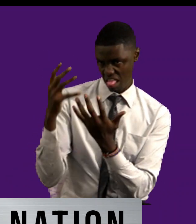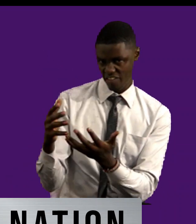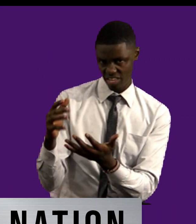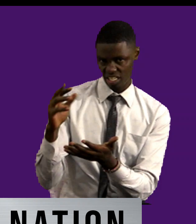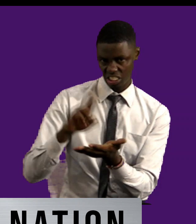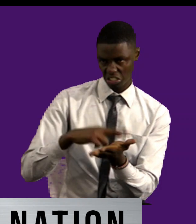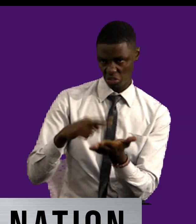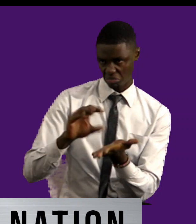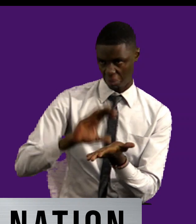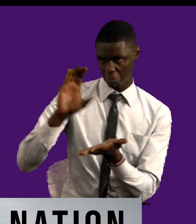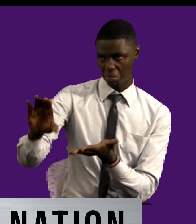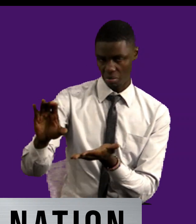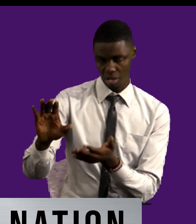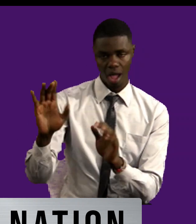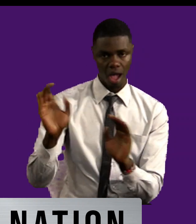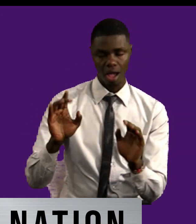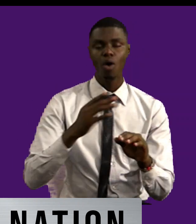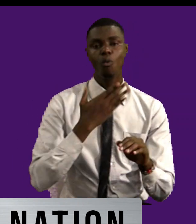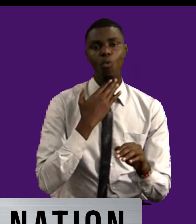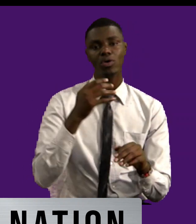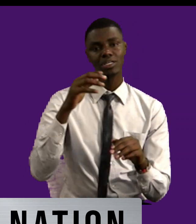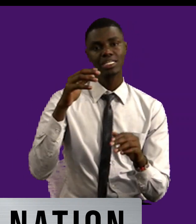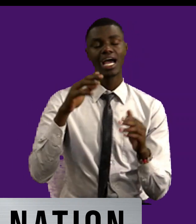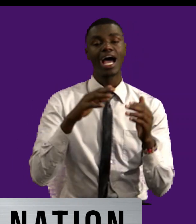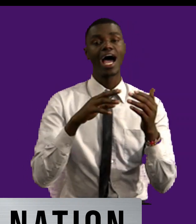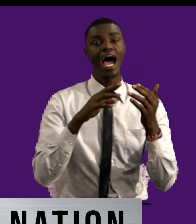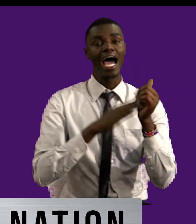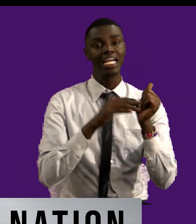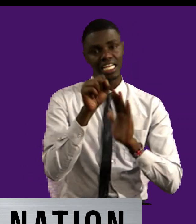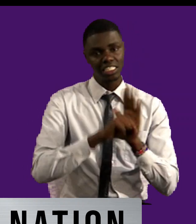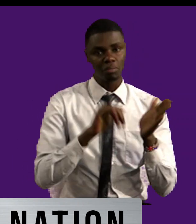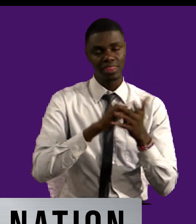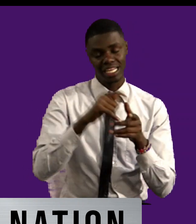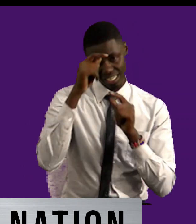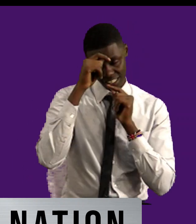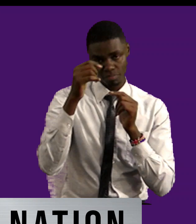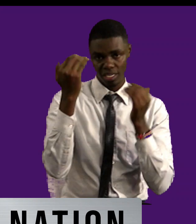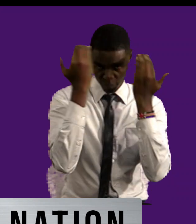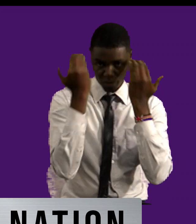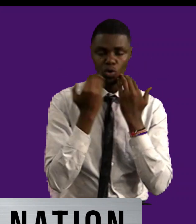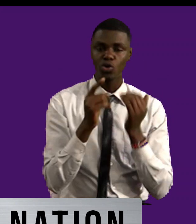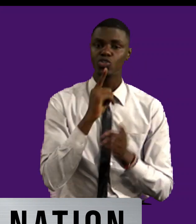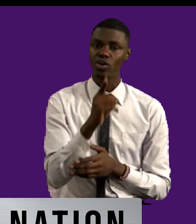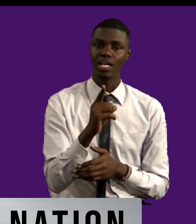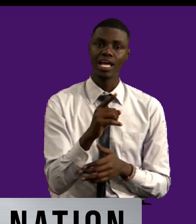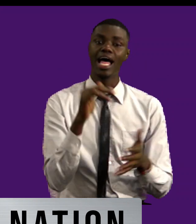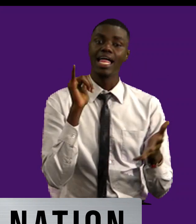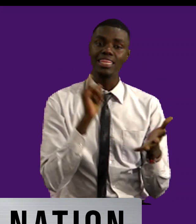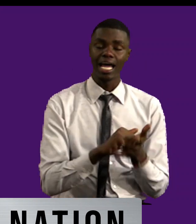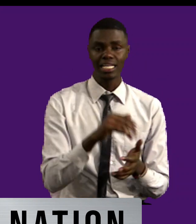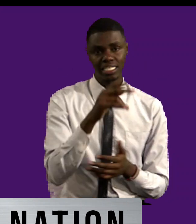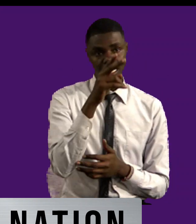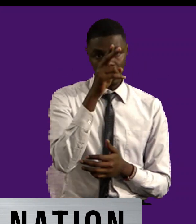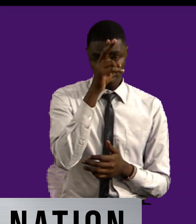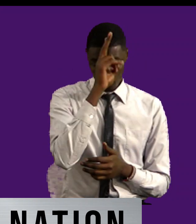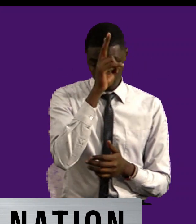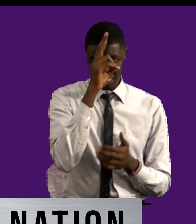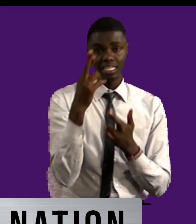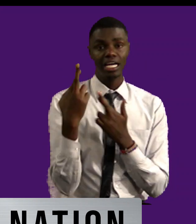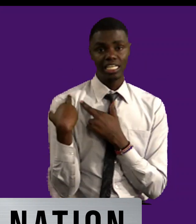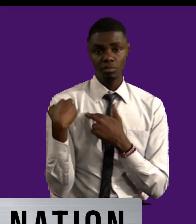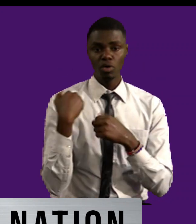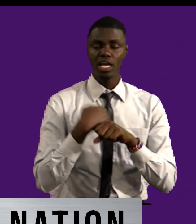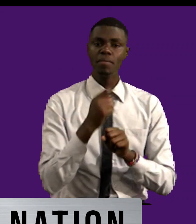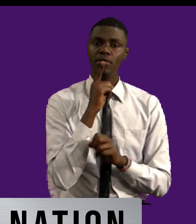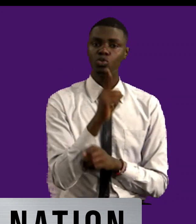that will respect court orders. We want a leadership that puts its police into account and ensure